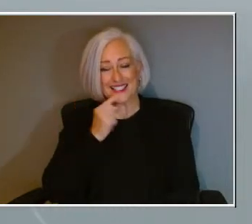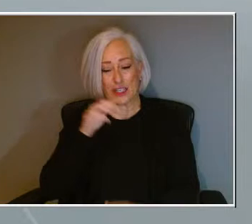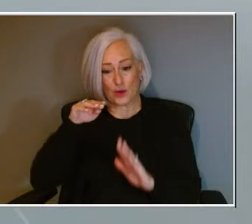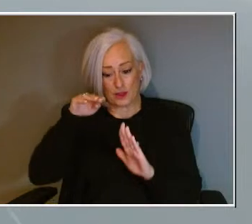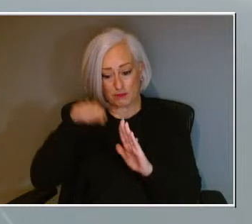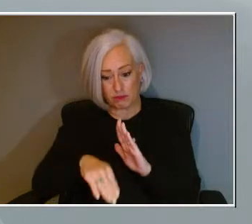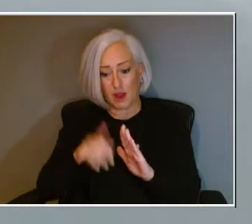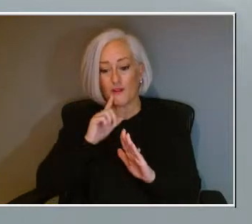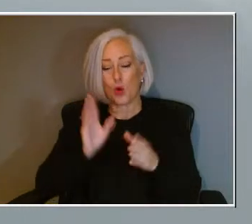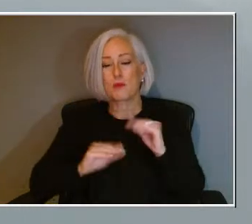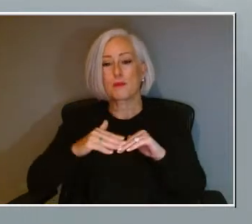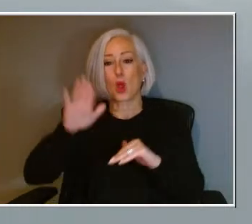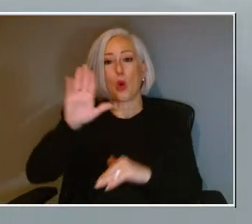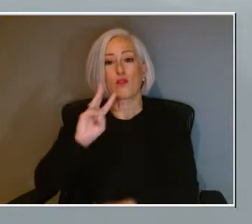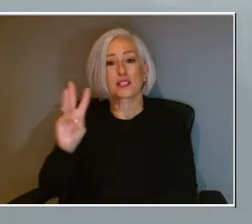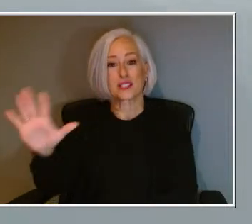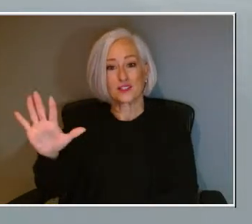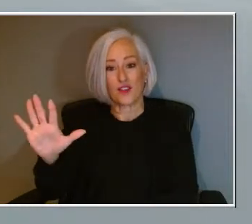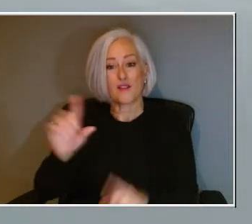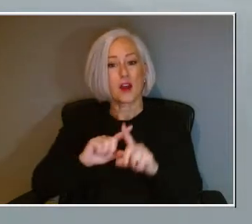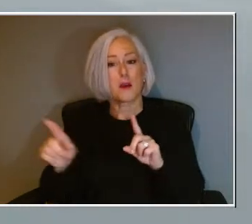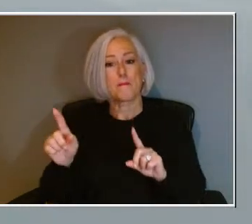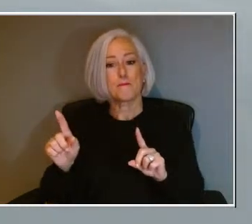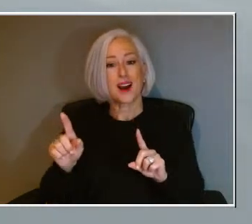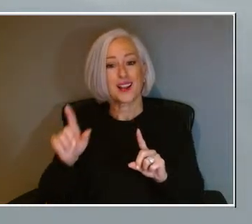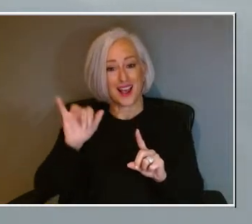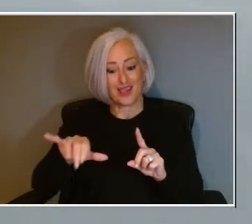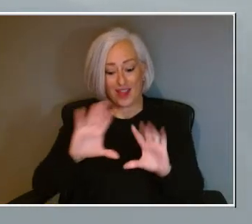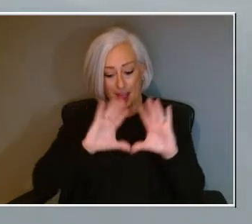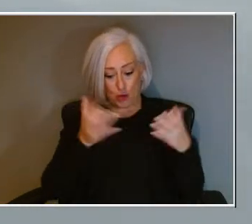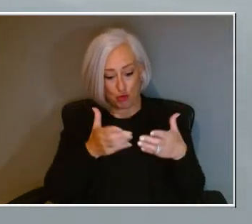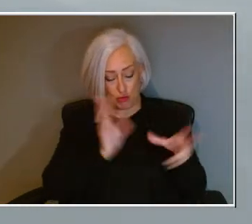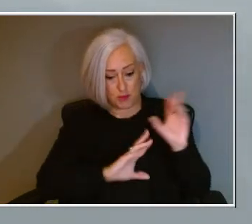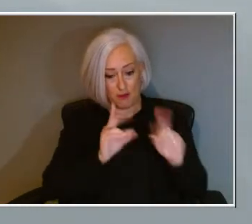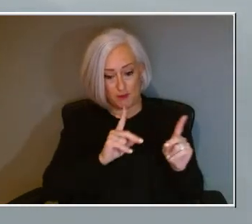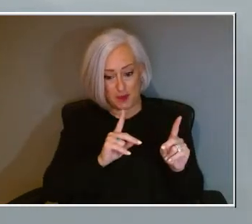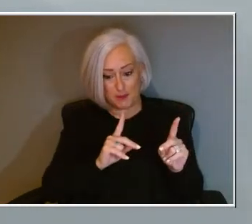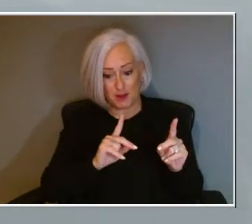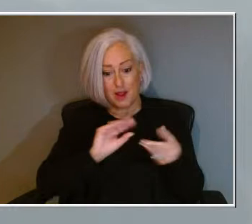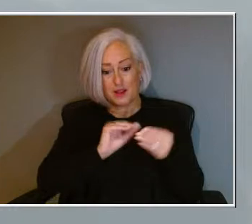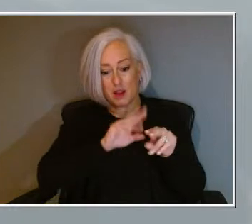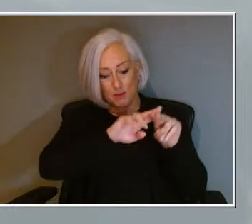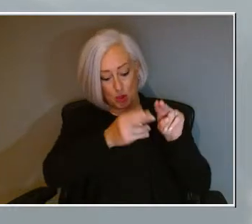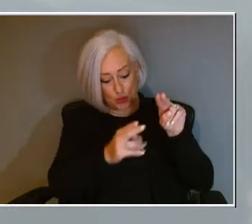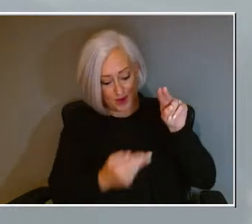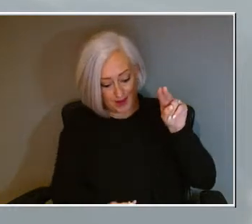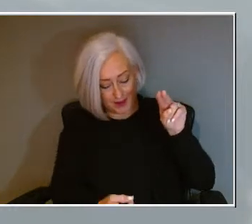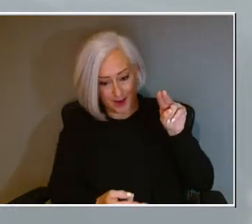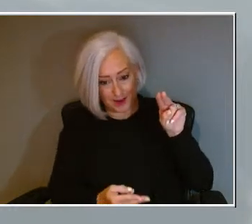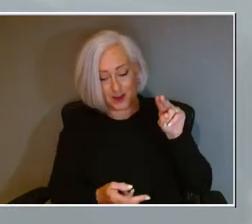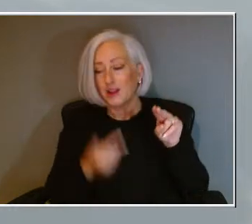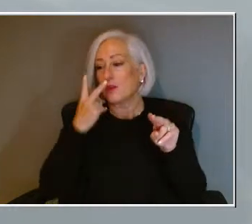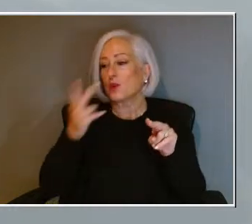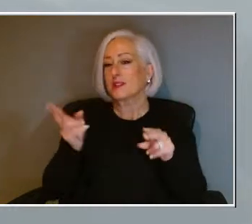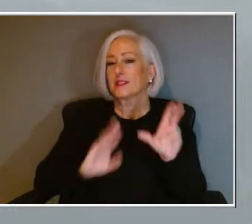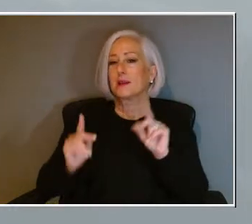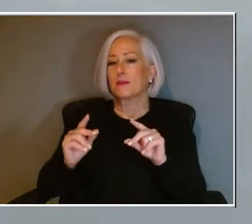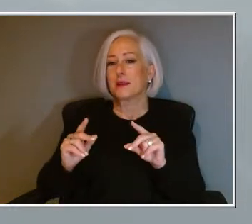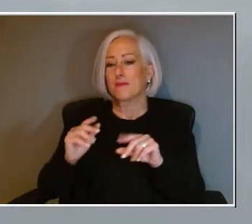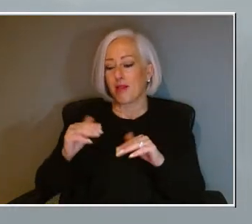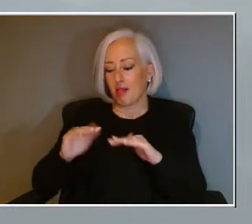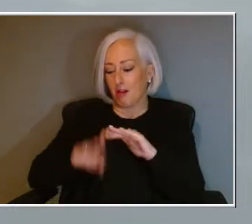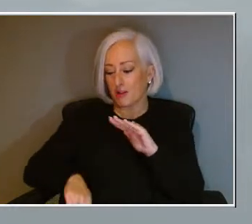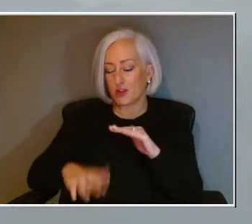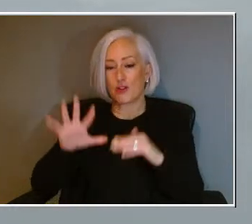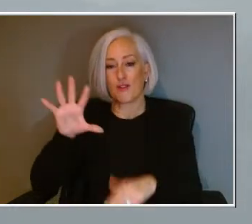and older. But as cases drop for that group of people, cases are creeping up for adults under the age of 50. So, Dr. Kasi, why